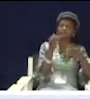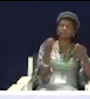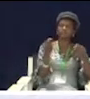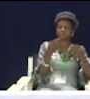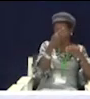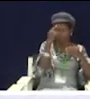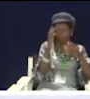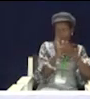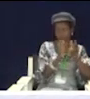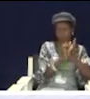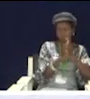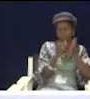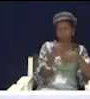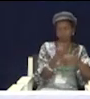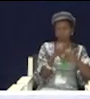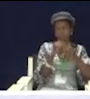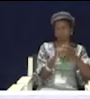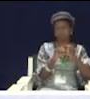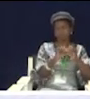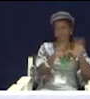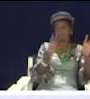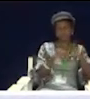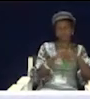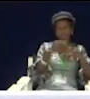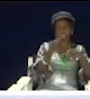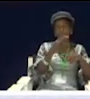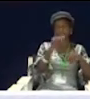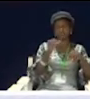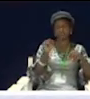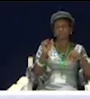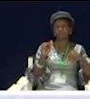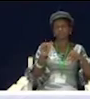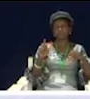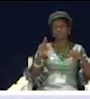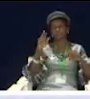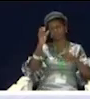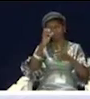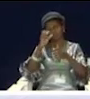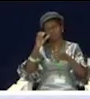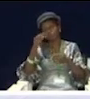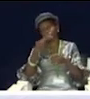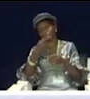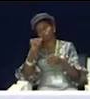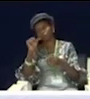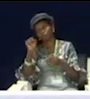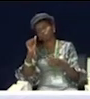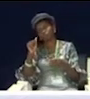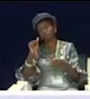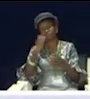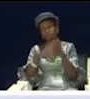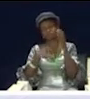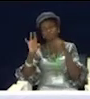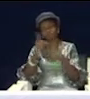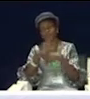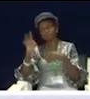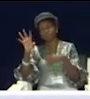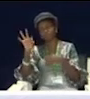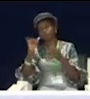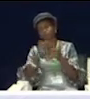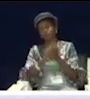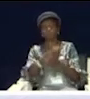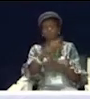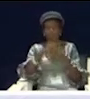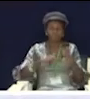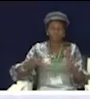Because the Bible made it clear in Hosea chapter 8 verse 7, Hosea 8 verse 7, it said, when you